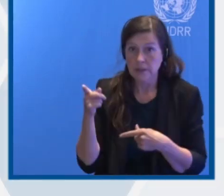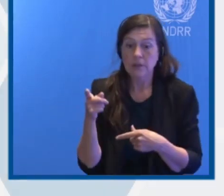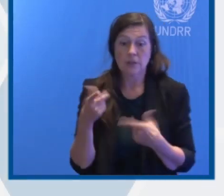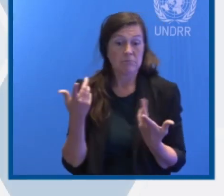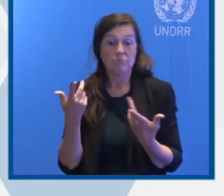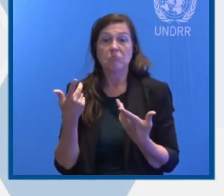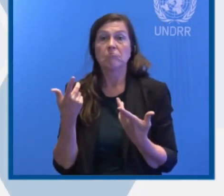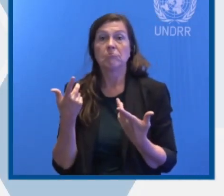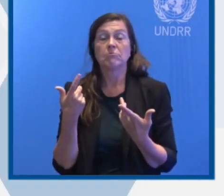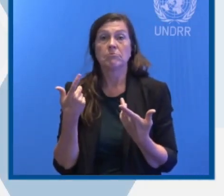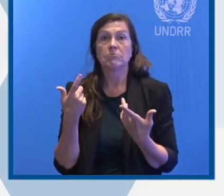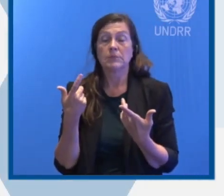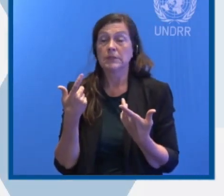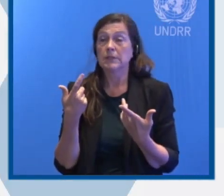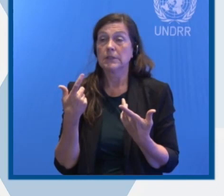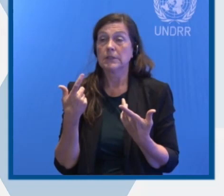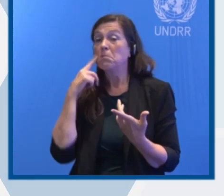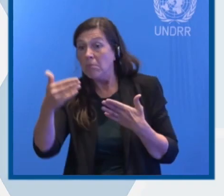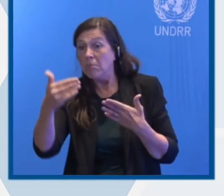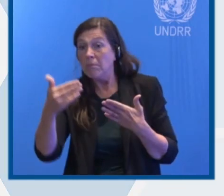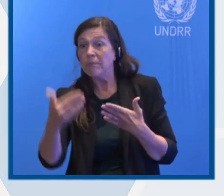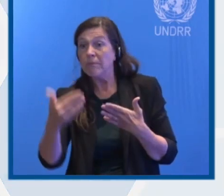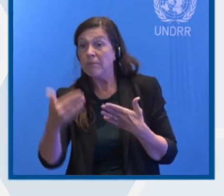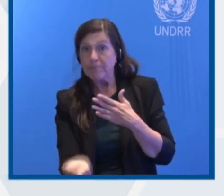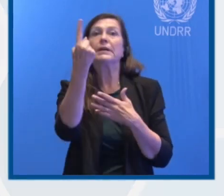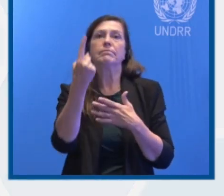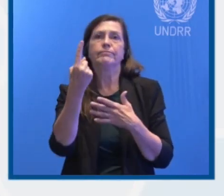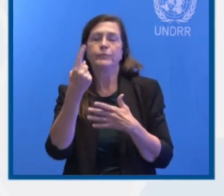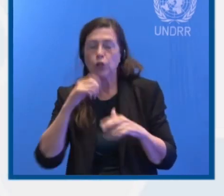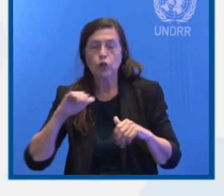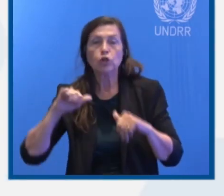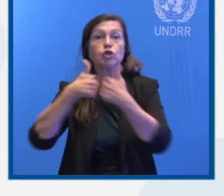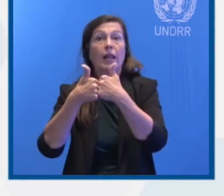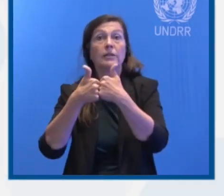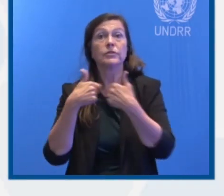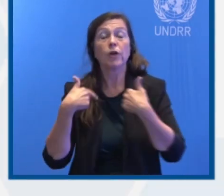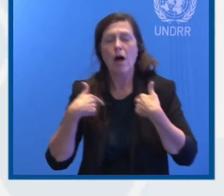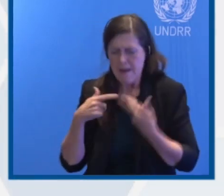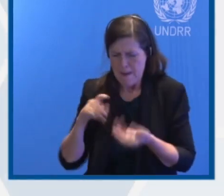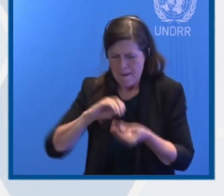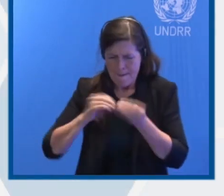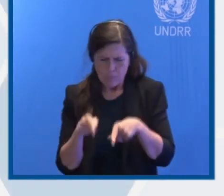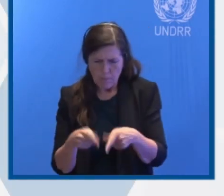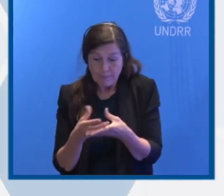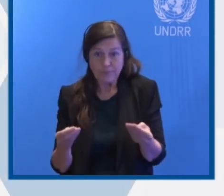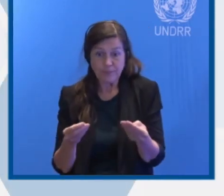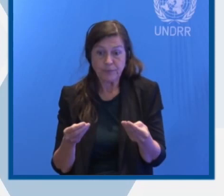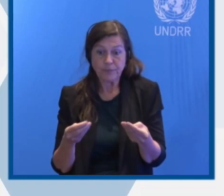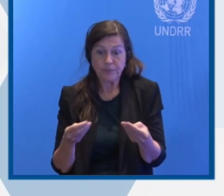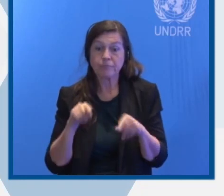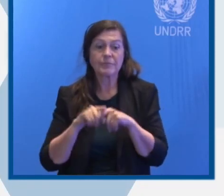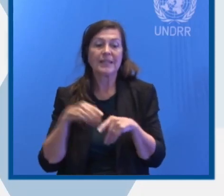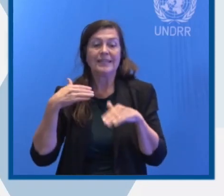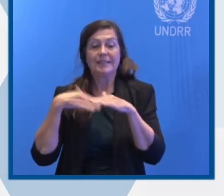in a challenge. So part of the solution is, in the analytical phase of any